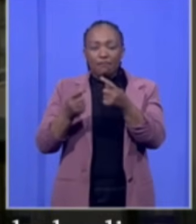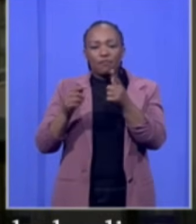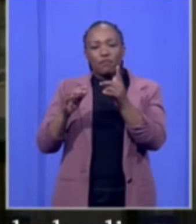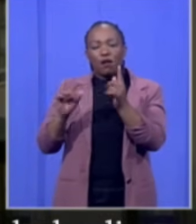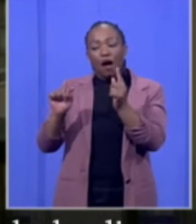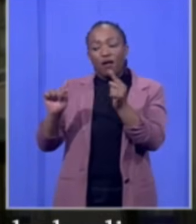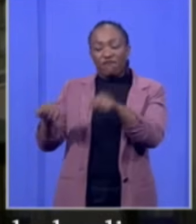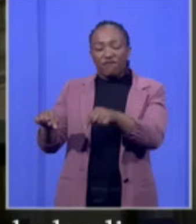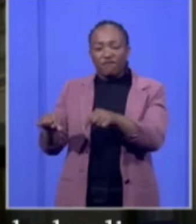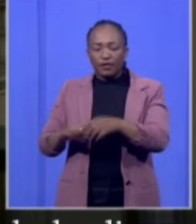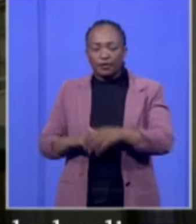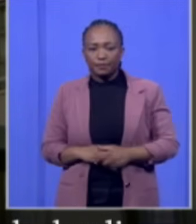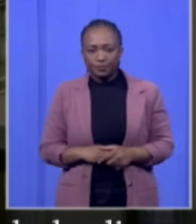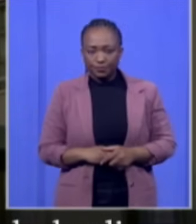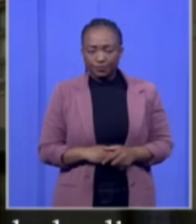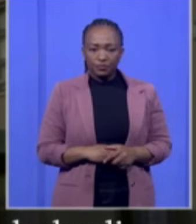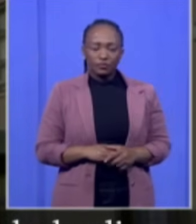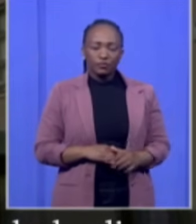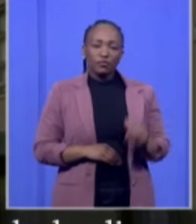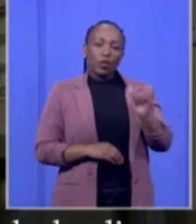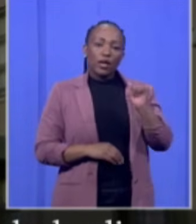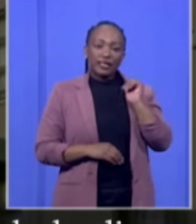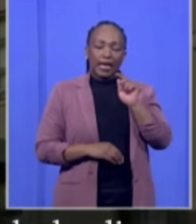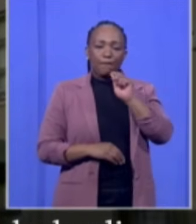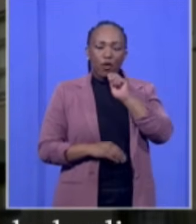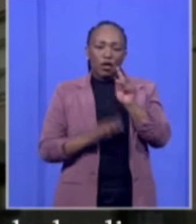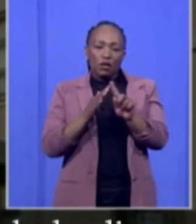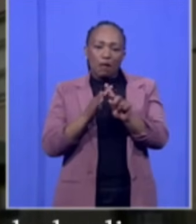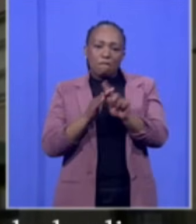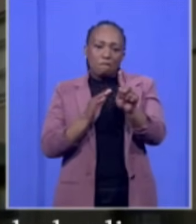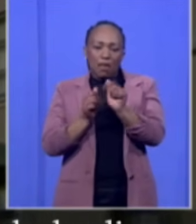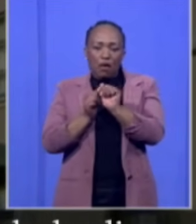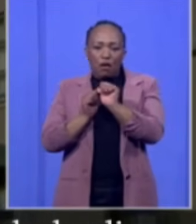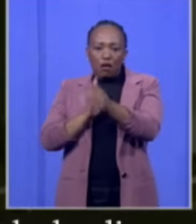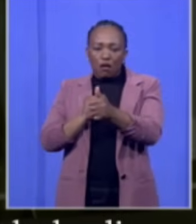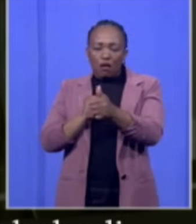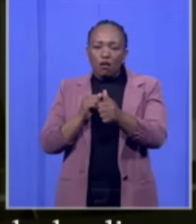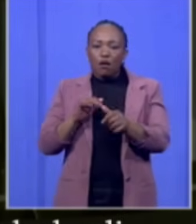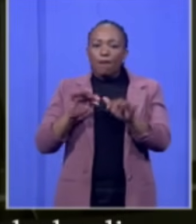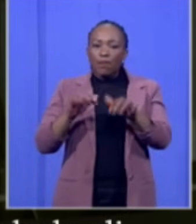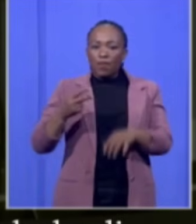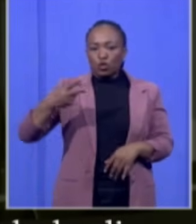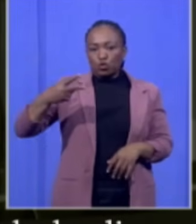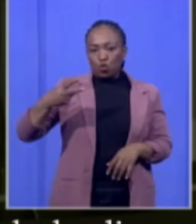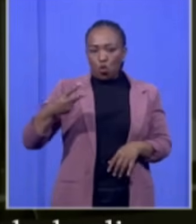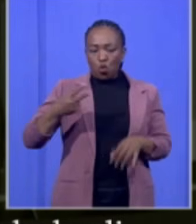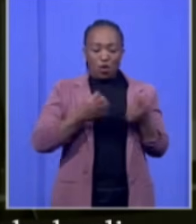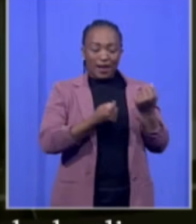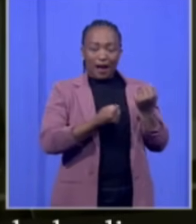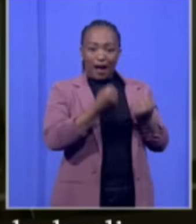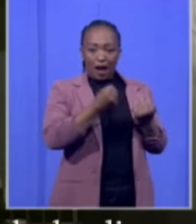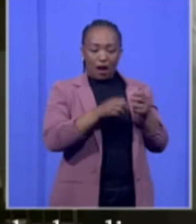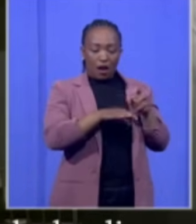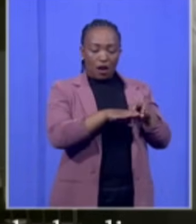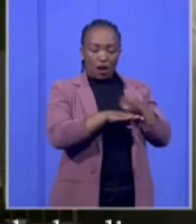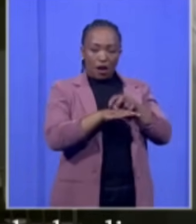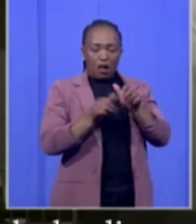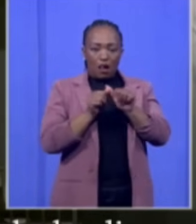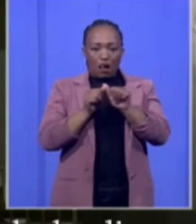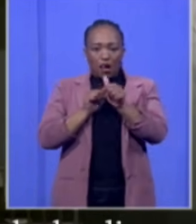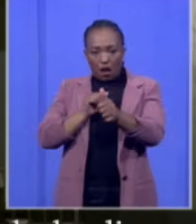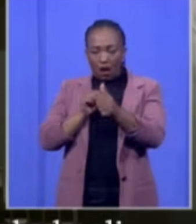ho baleha ho tshwarwa maobane hoseng, sepolesa se dumela ha ile a balehiswa ke batho ba babedi ka koloi empa se ile sa kgona ho fumana moo